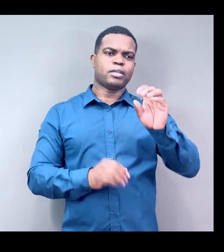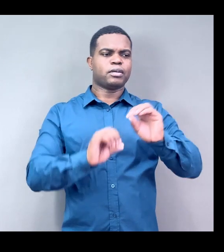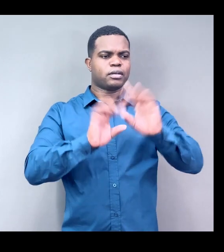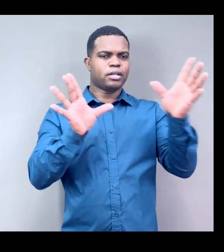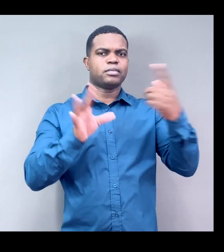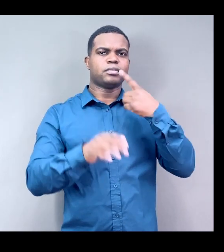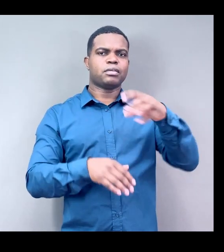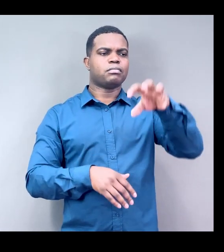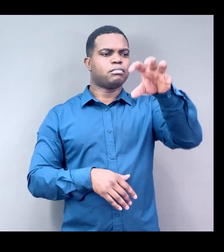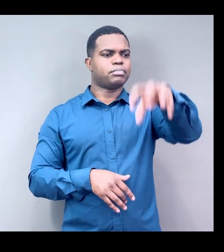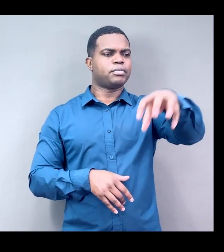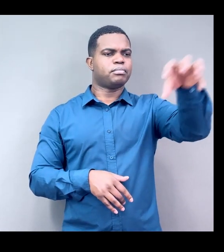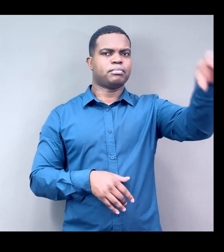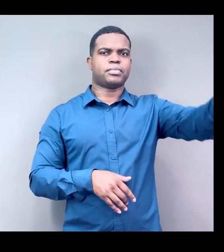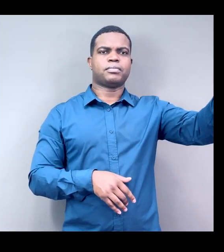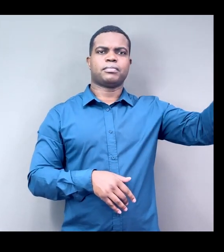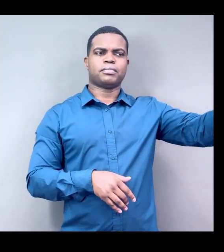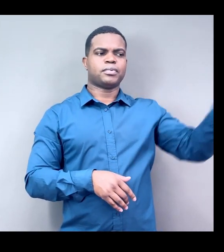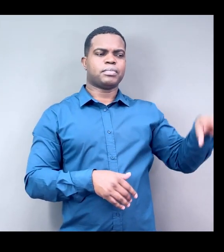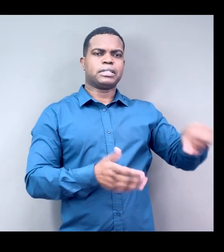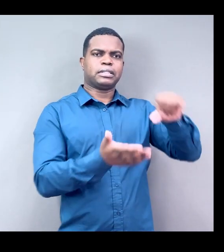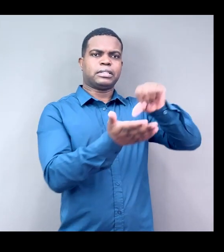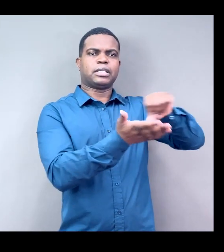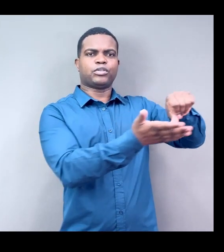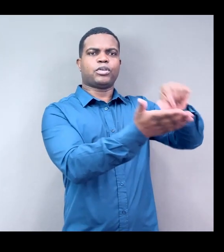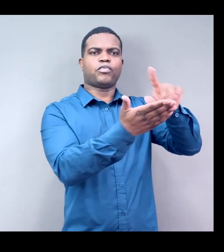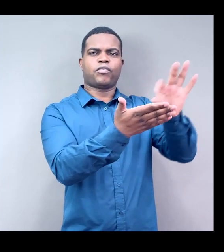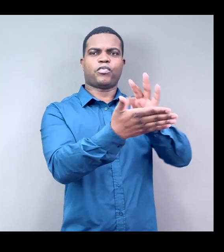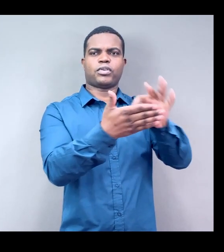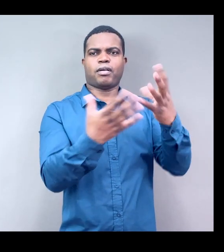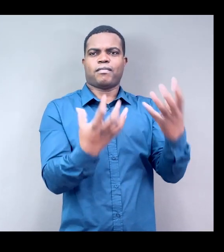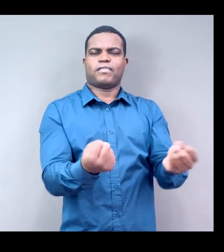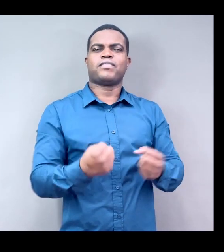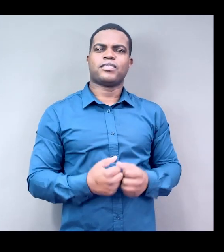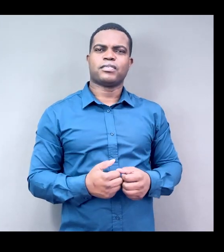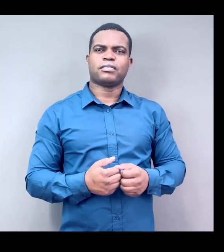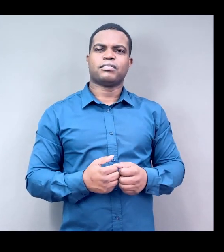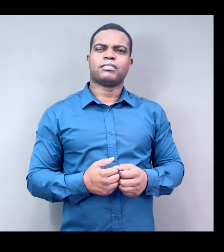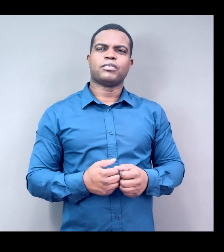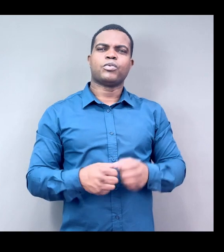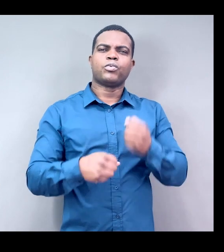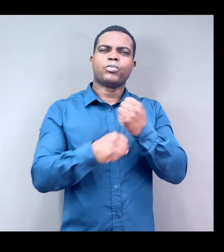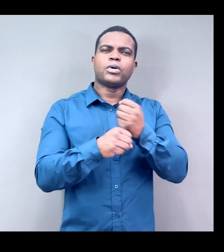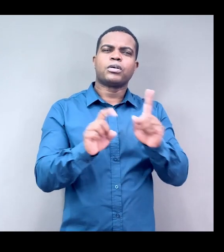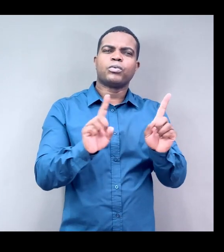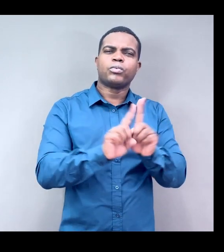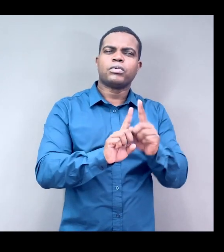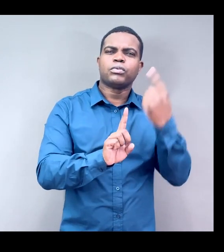Yes, it is measurable, because you already have the polling stations you will be